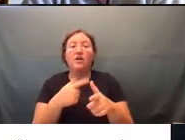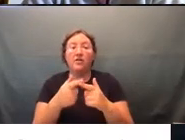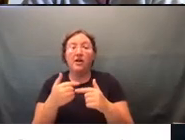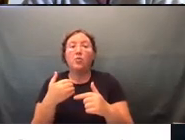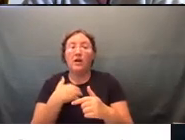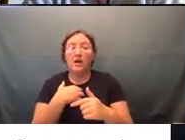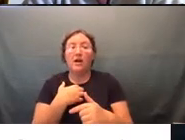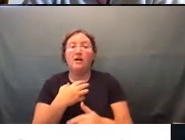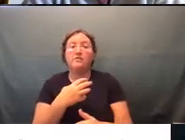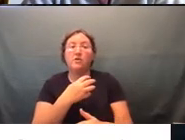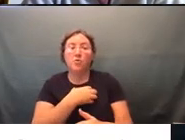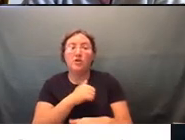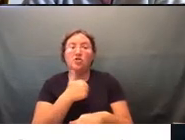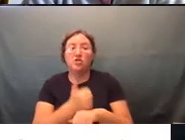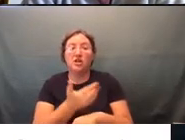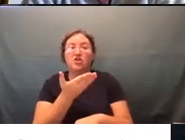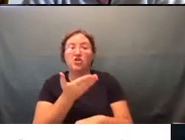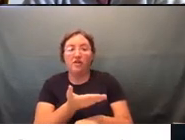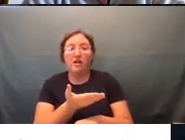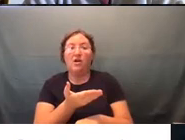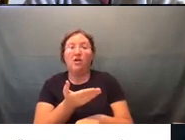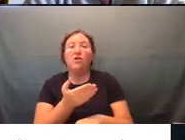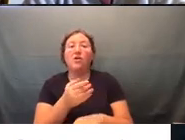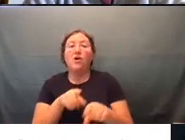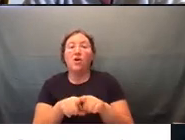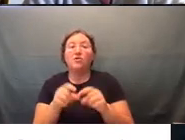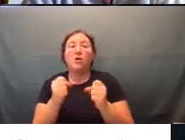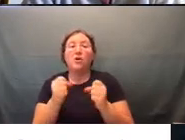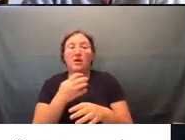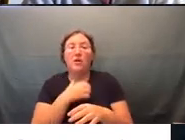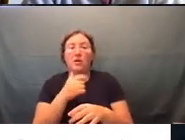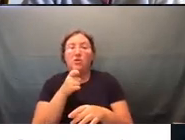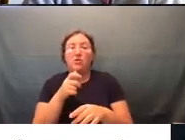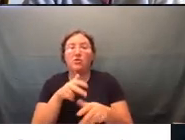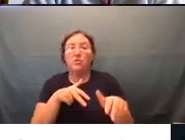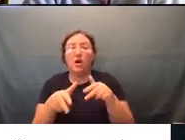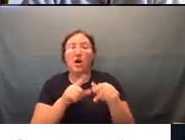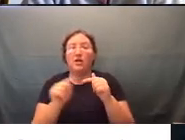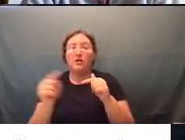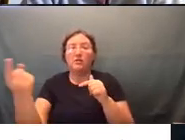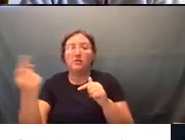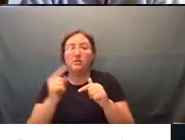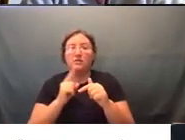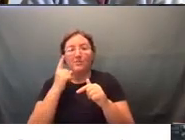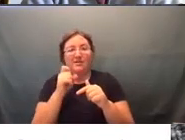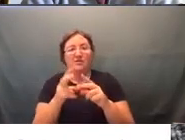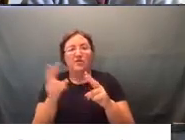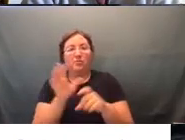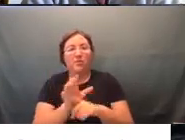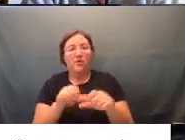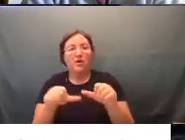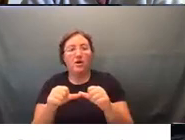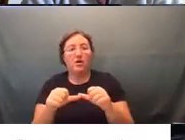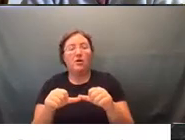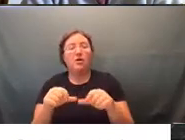Little Yosemite Valley. There's also a lot of rangers that patrol the trail, being one of the most popular trails. And then there's also